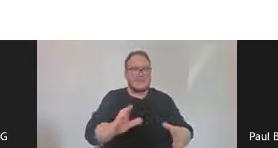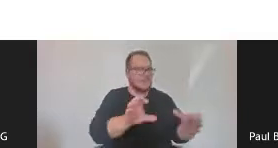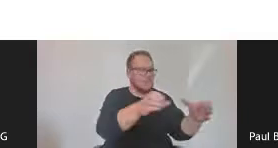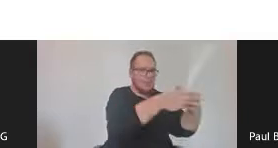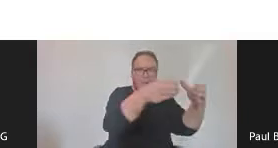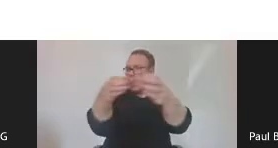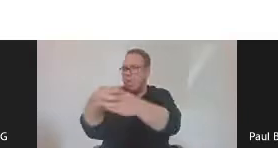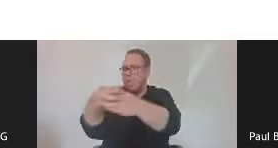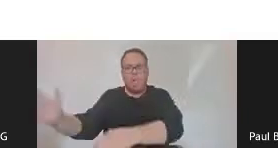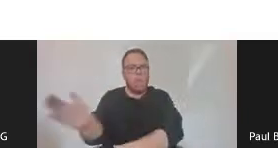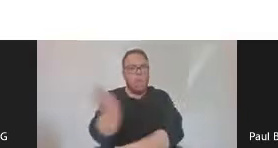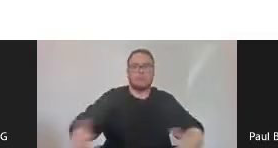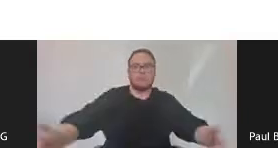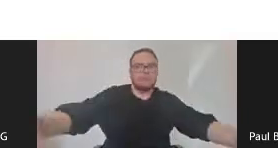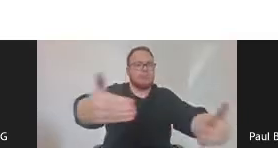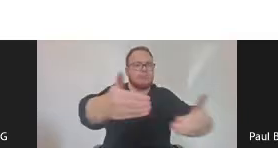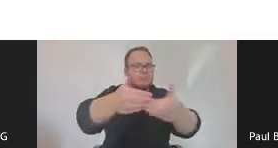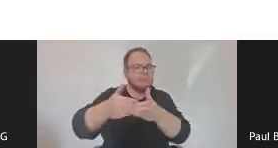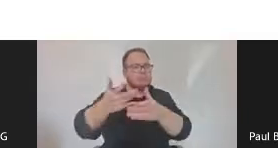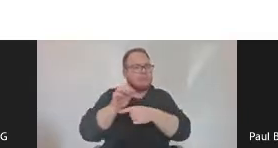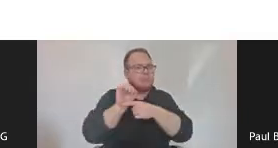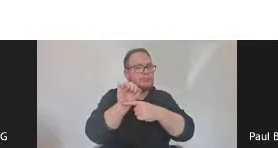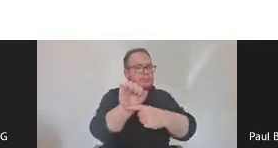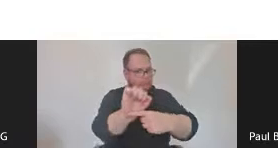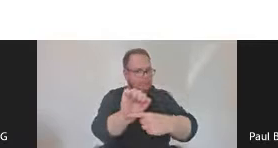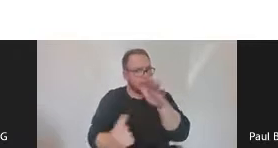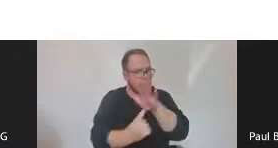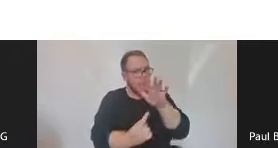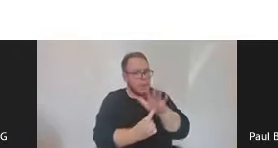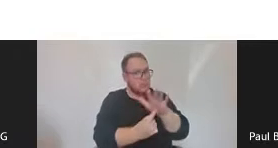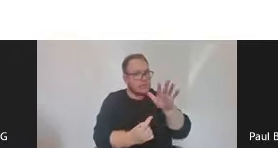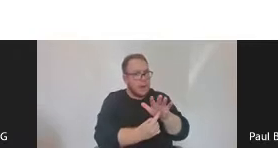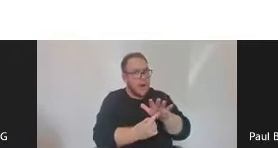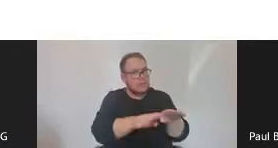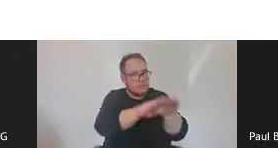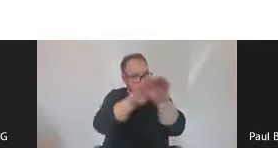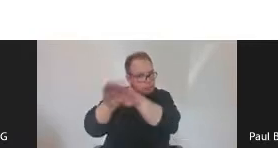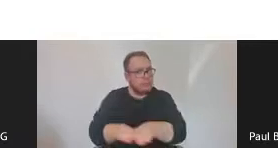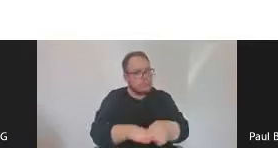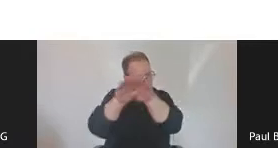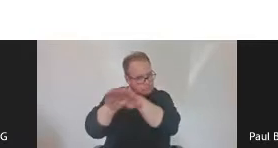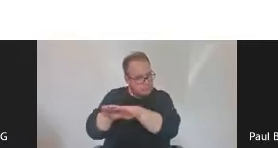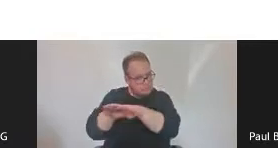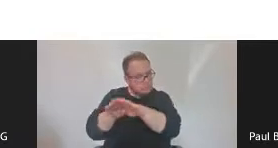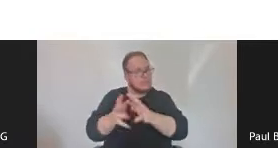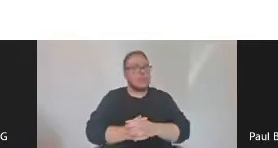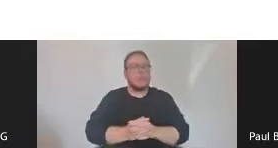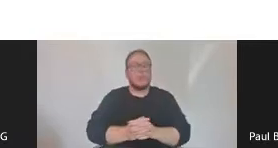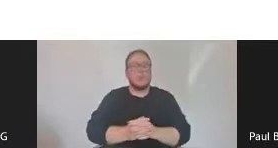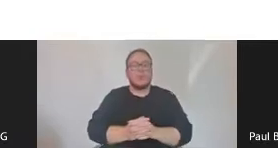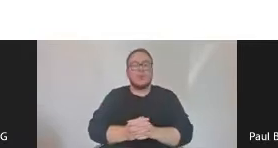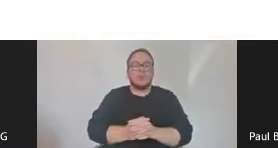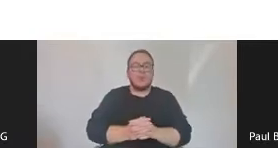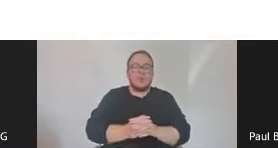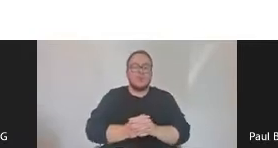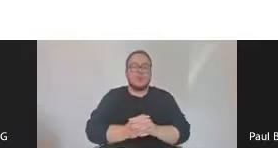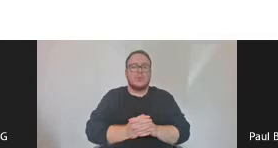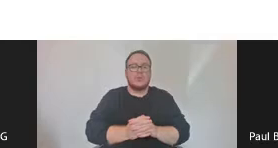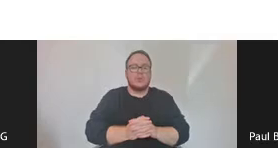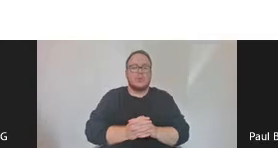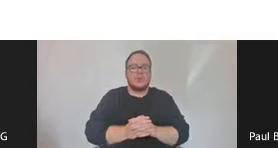I think, as Paddy's just said, there has been a degree of hesitancy in different groups, and what we established very quickly was this issue